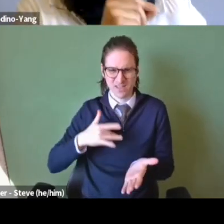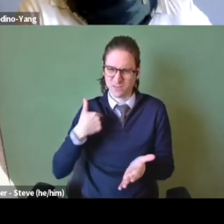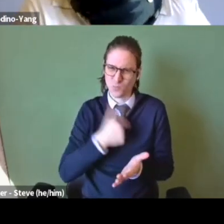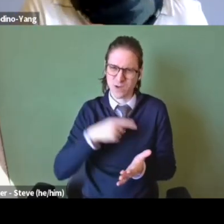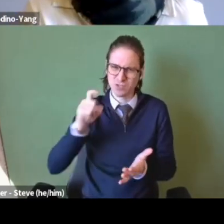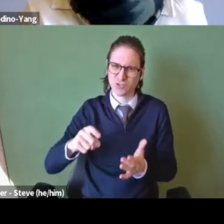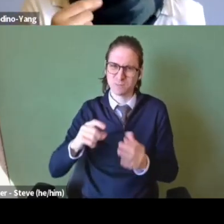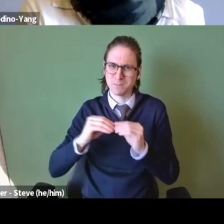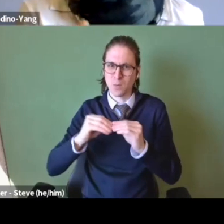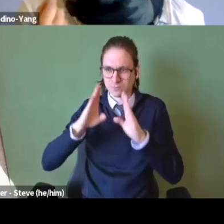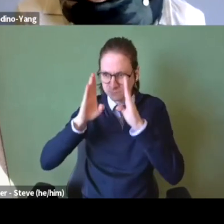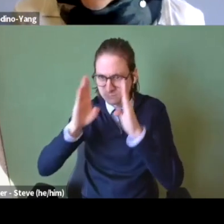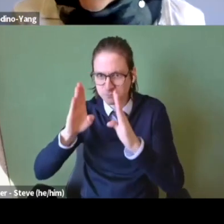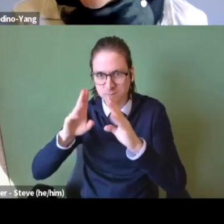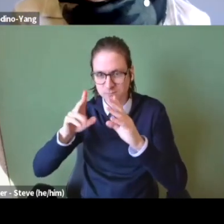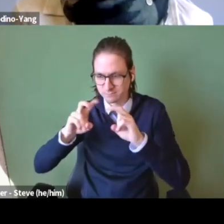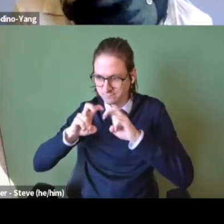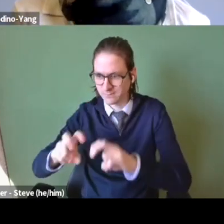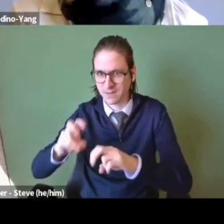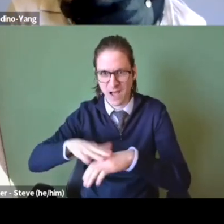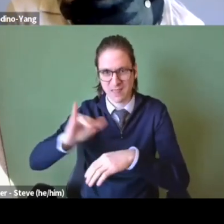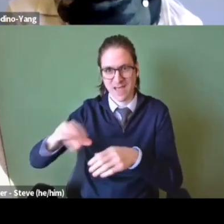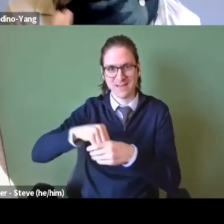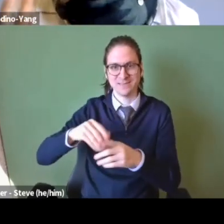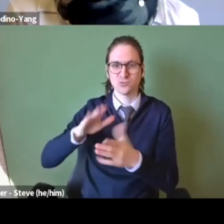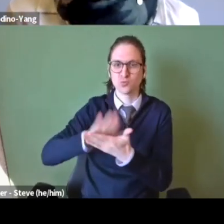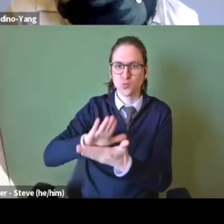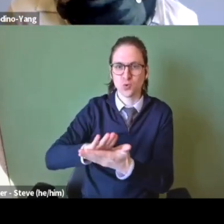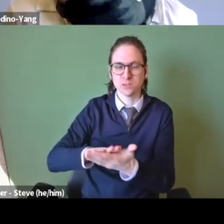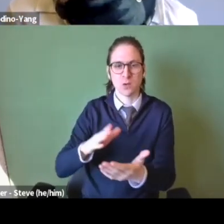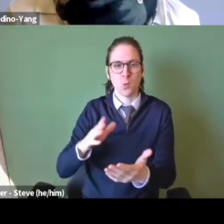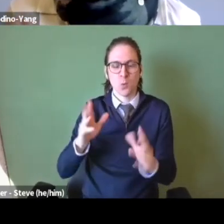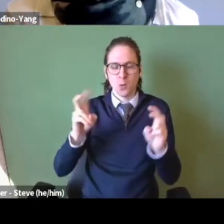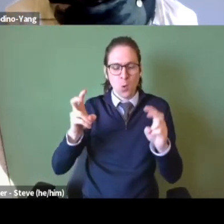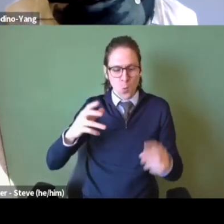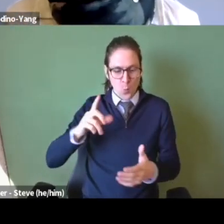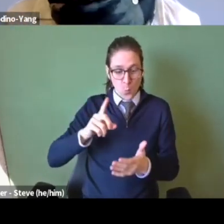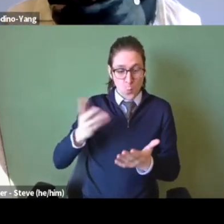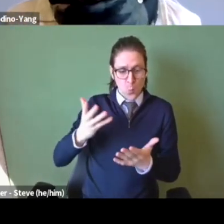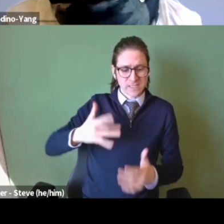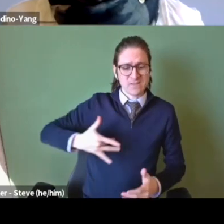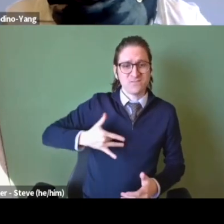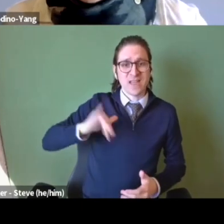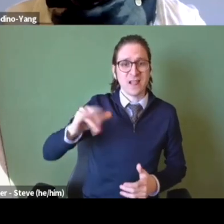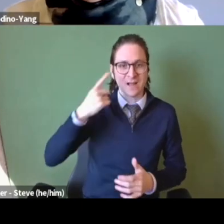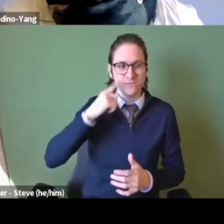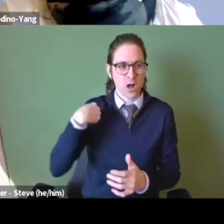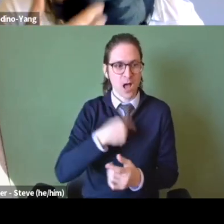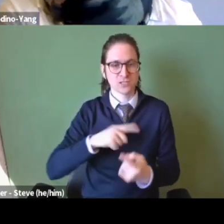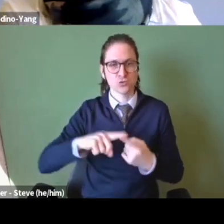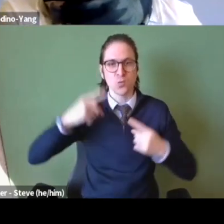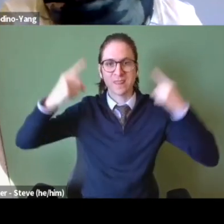does it feel like to think about this information? What are the emotions that kids are